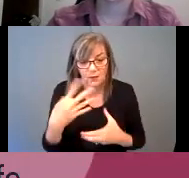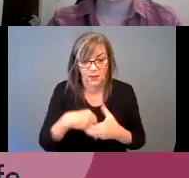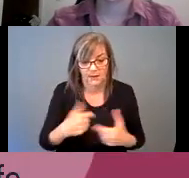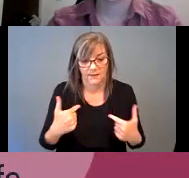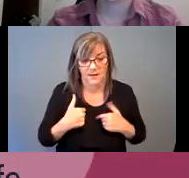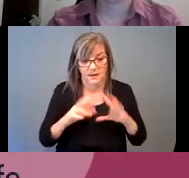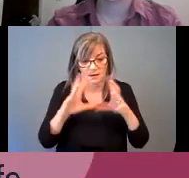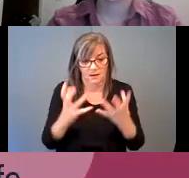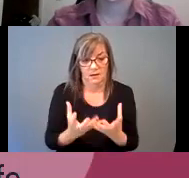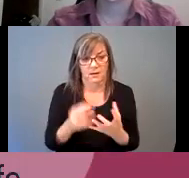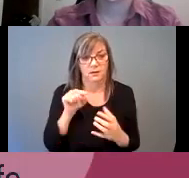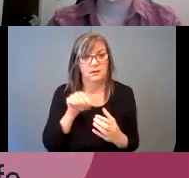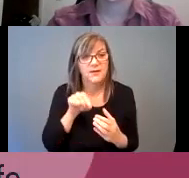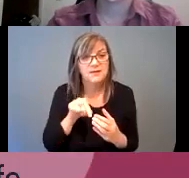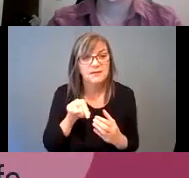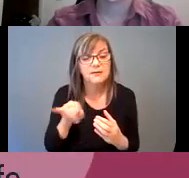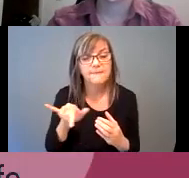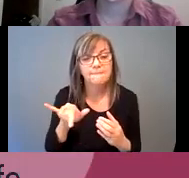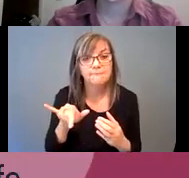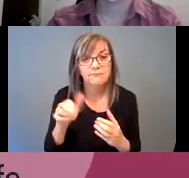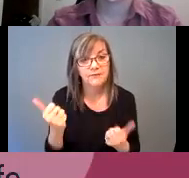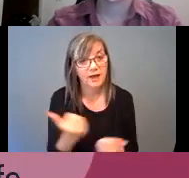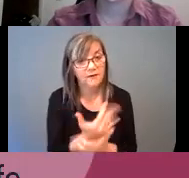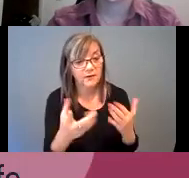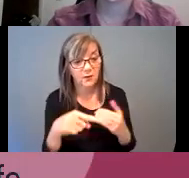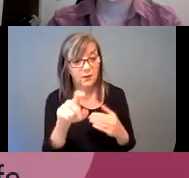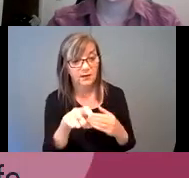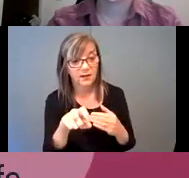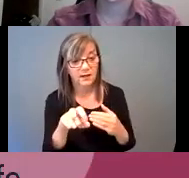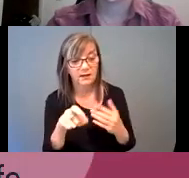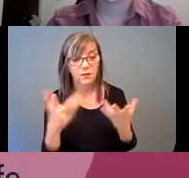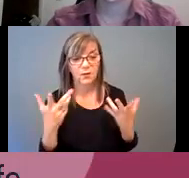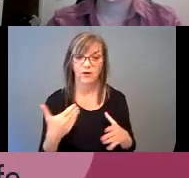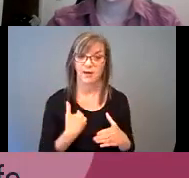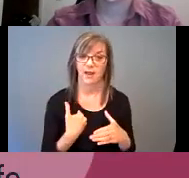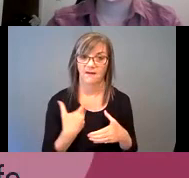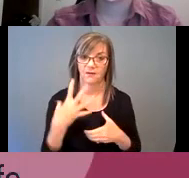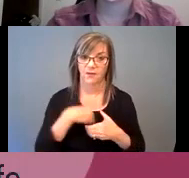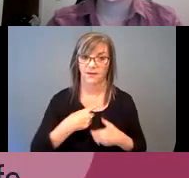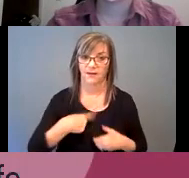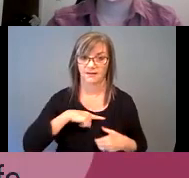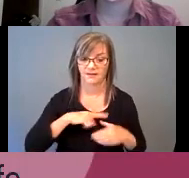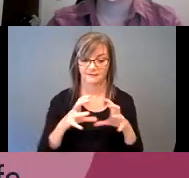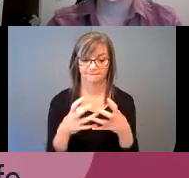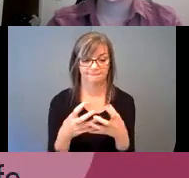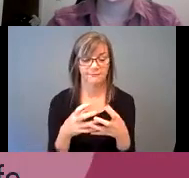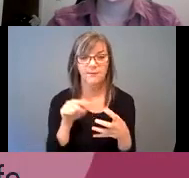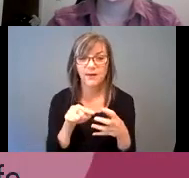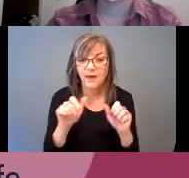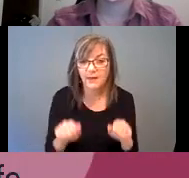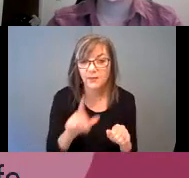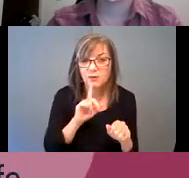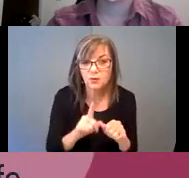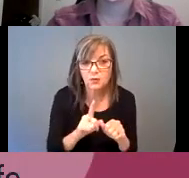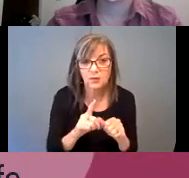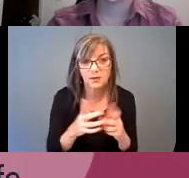on. Kind of that saying of everything that we need, we already have, it exists inside of us, but being able to be in conducive environments